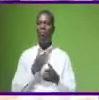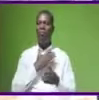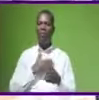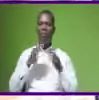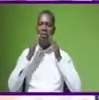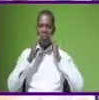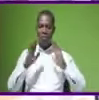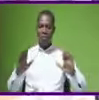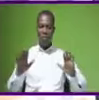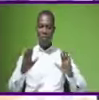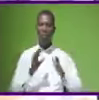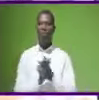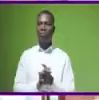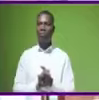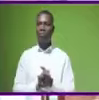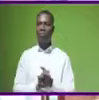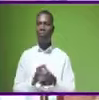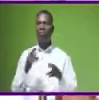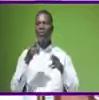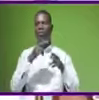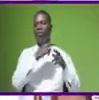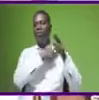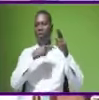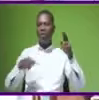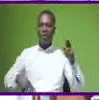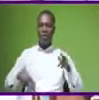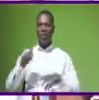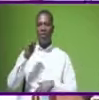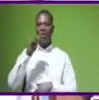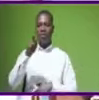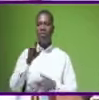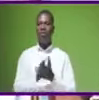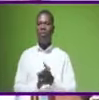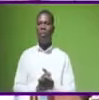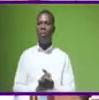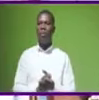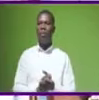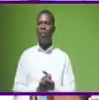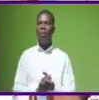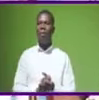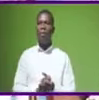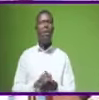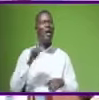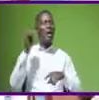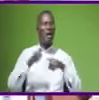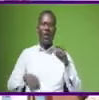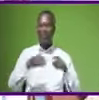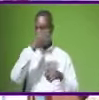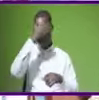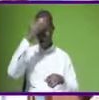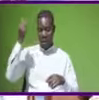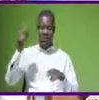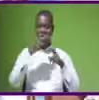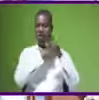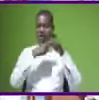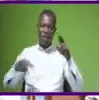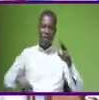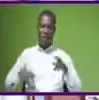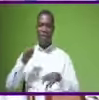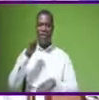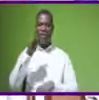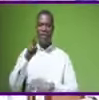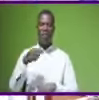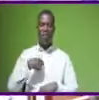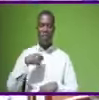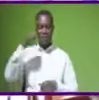Yes. Royal TV, dear. Me refuse one more in ye. Me one